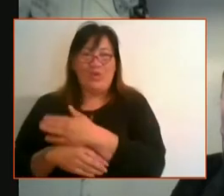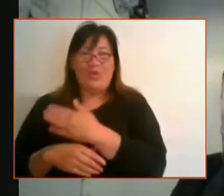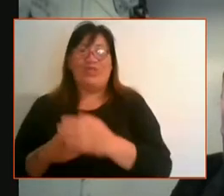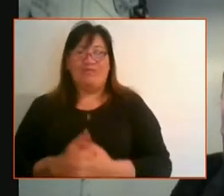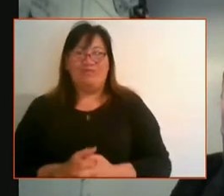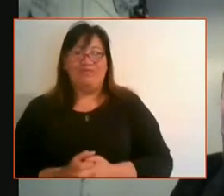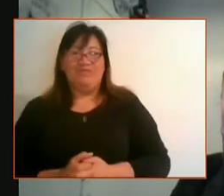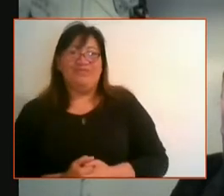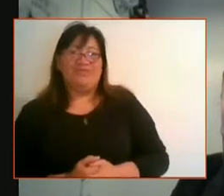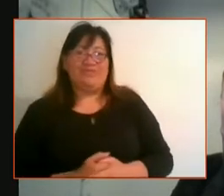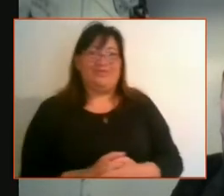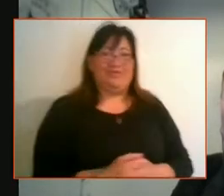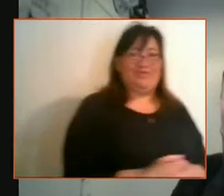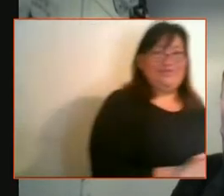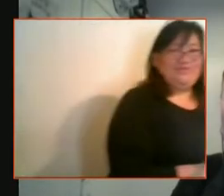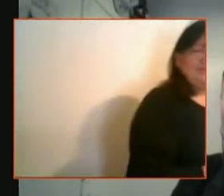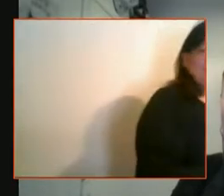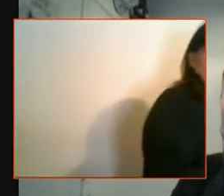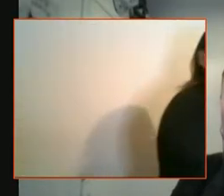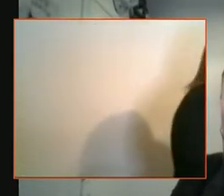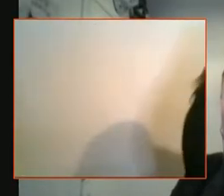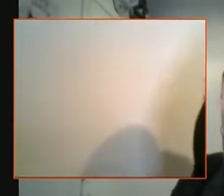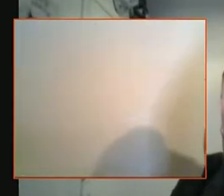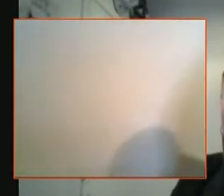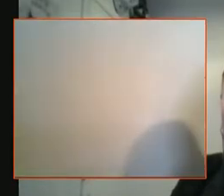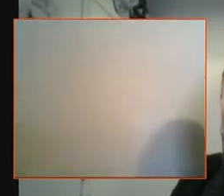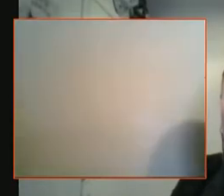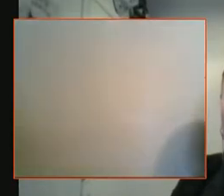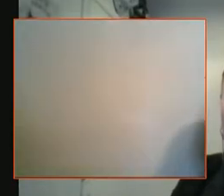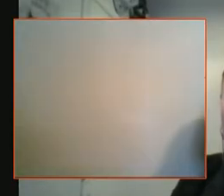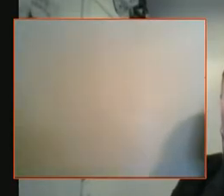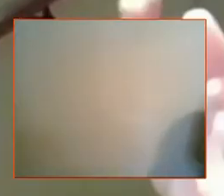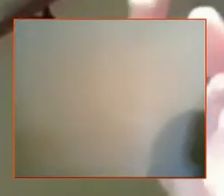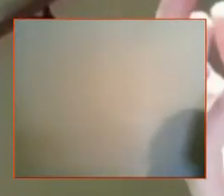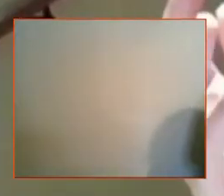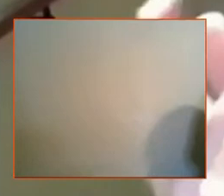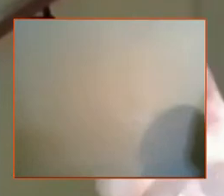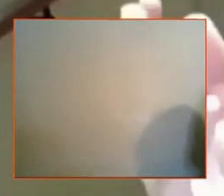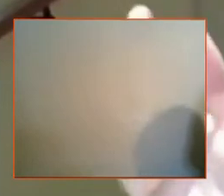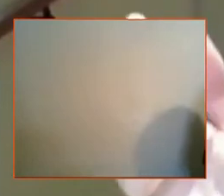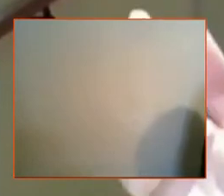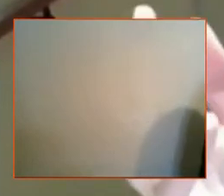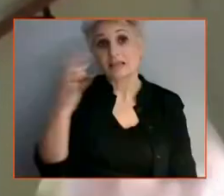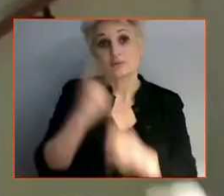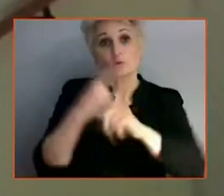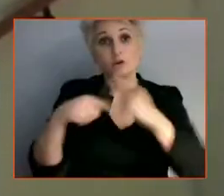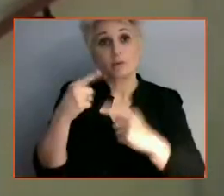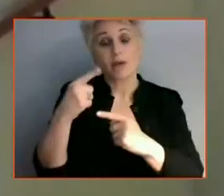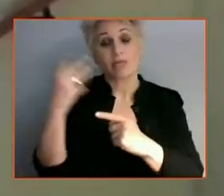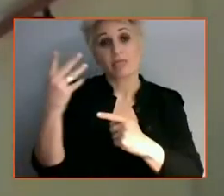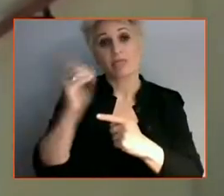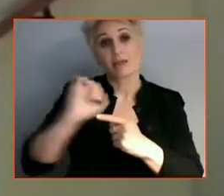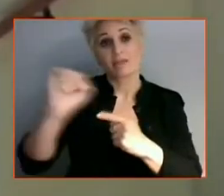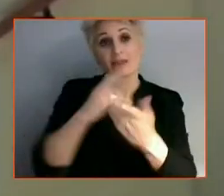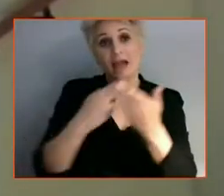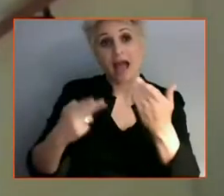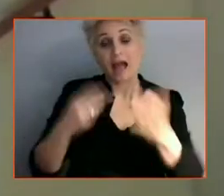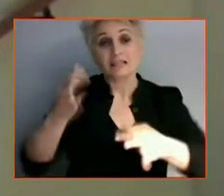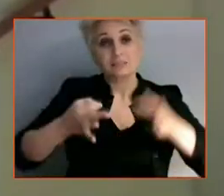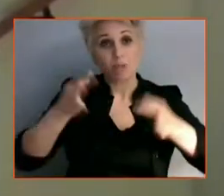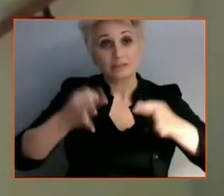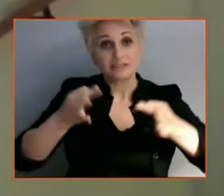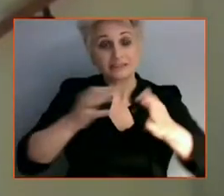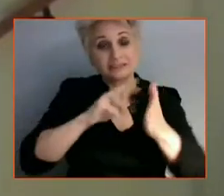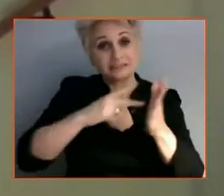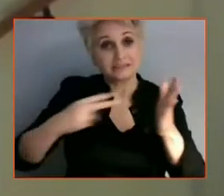We're going to ask each of our politicians to speak to their arts policies. We're going to give them 3 minutes each to do that.